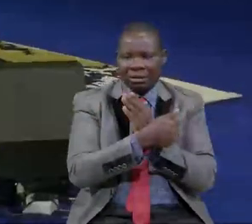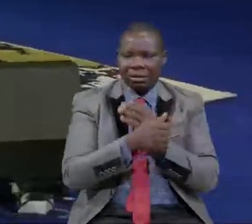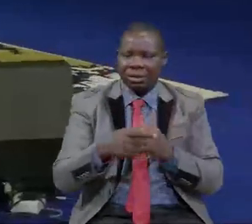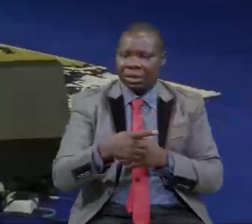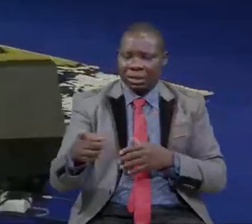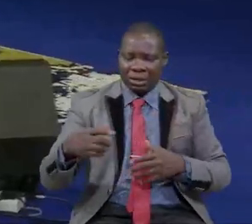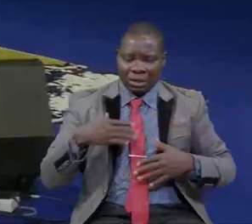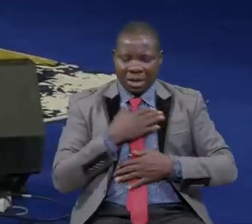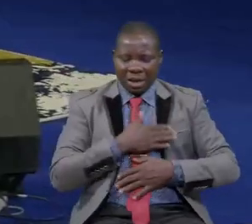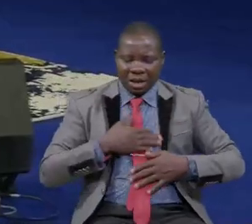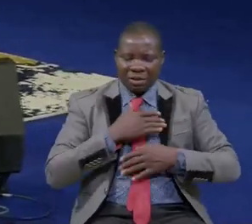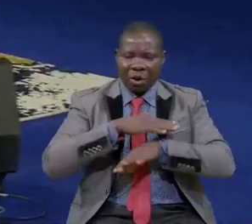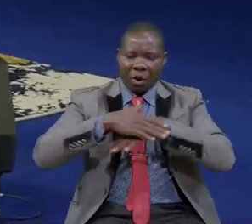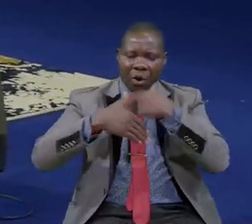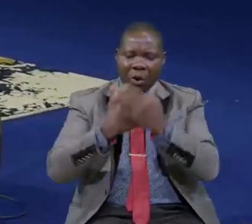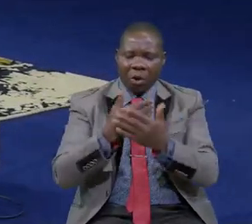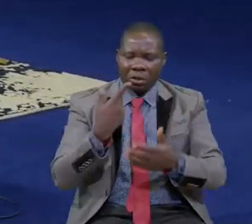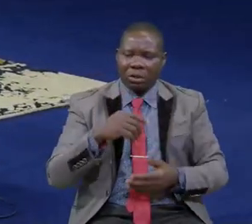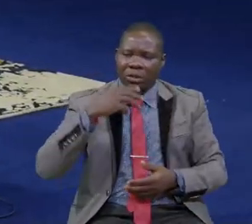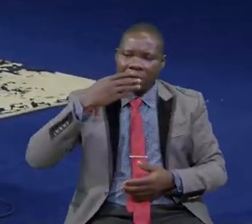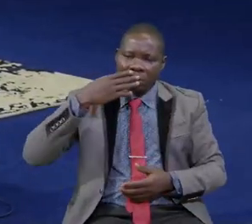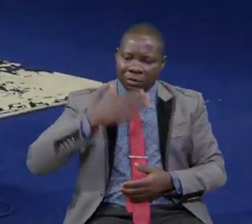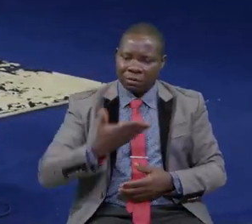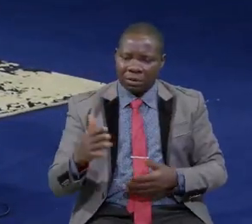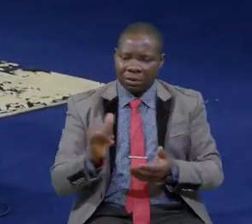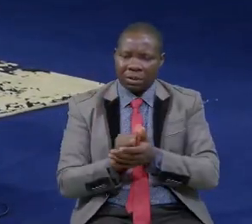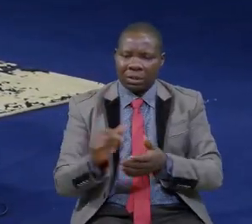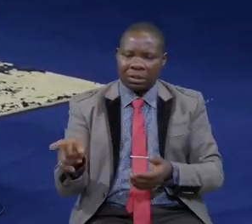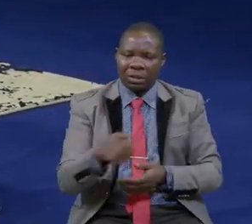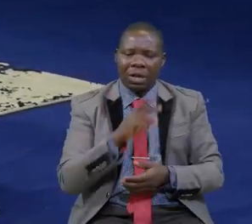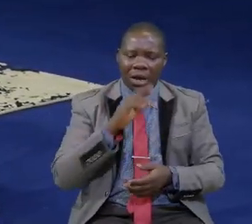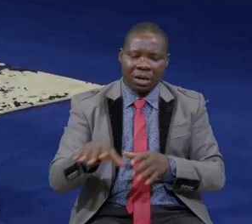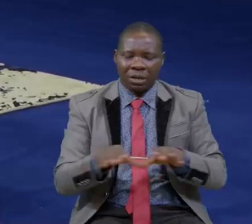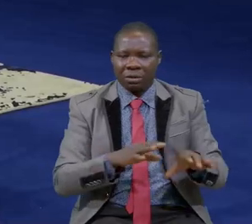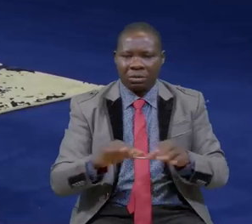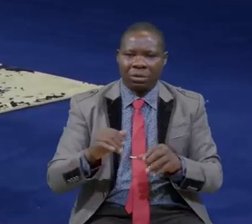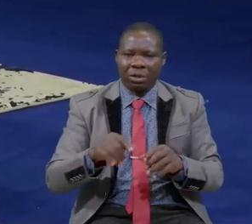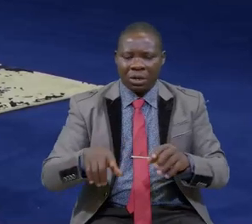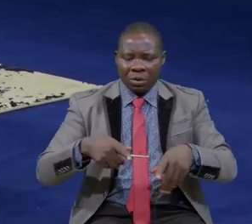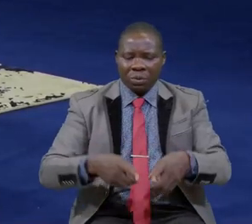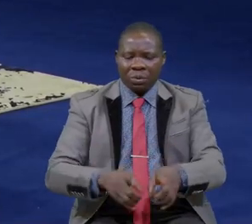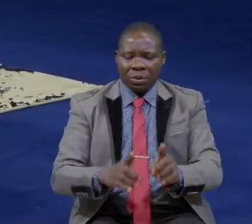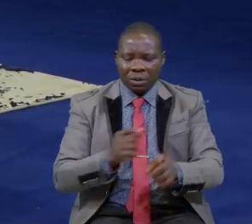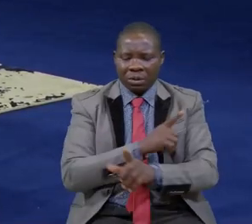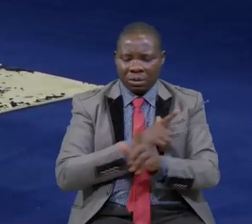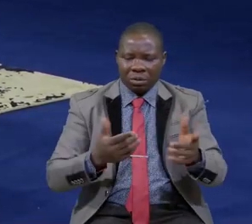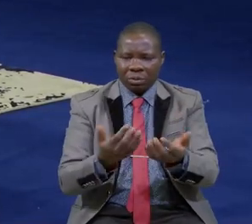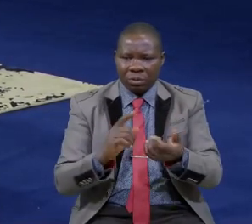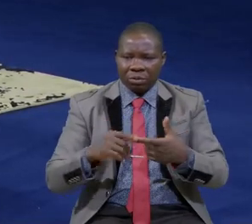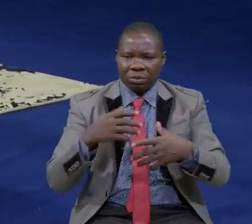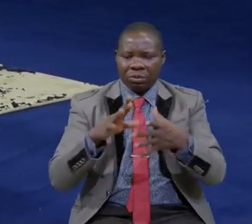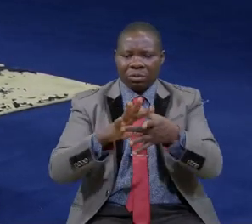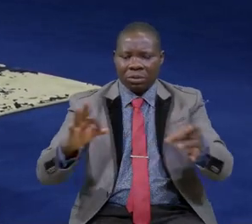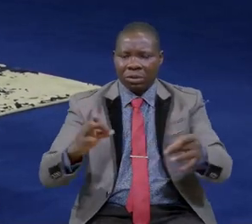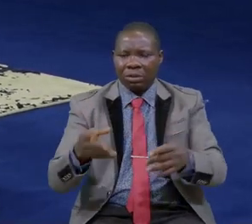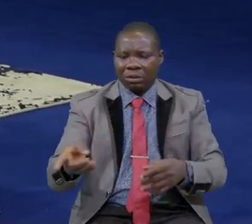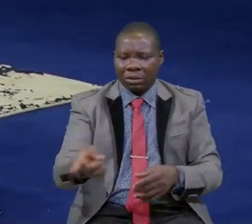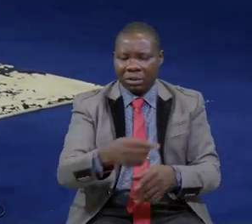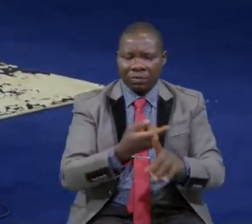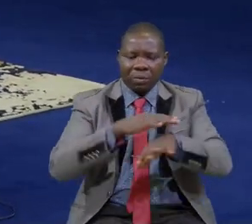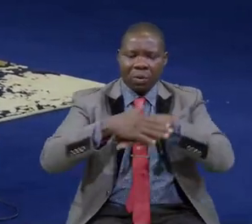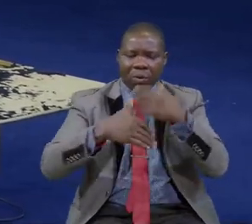the evil things they're doing. And while the Lord wants to redeem them from all iniquity, they're